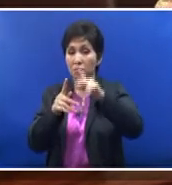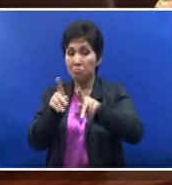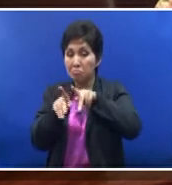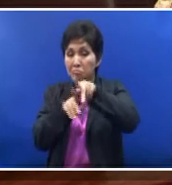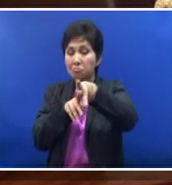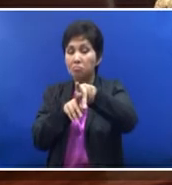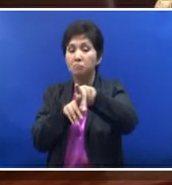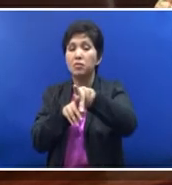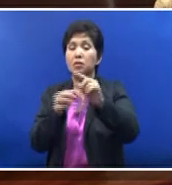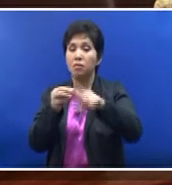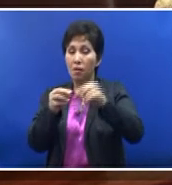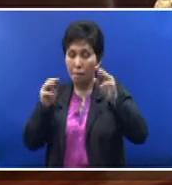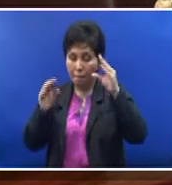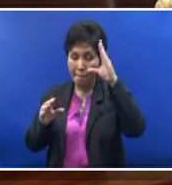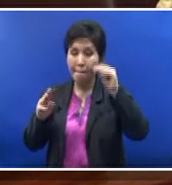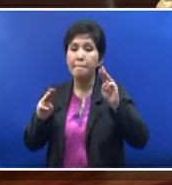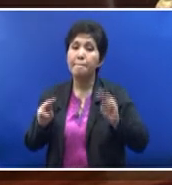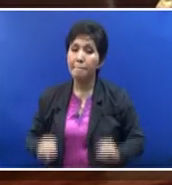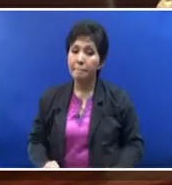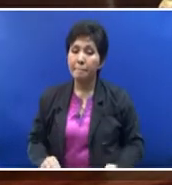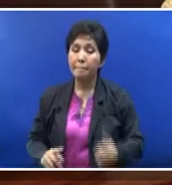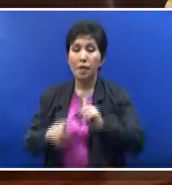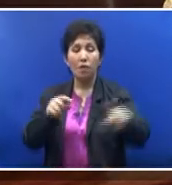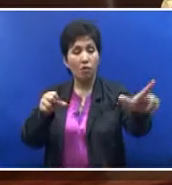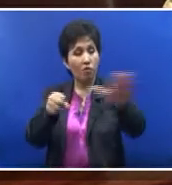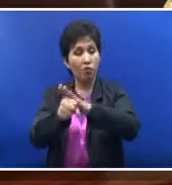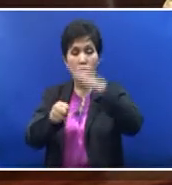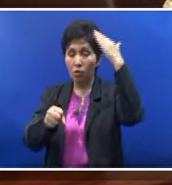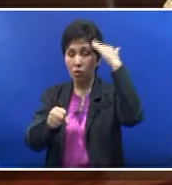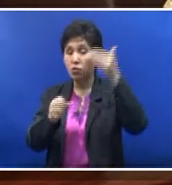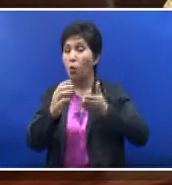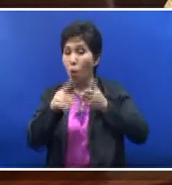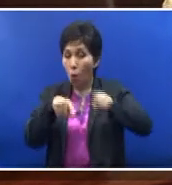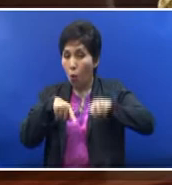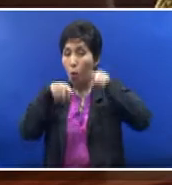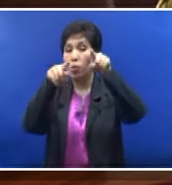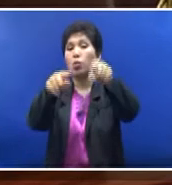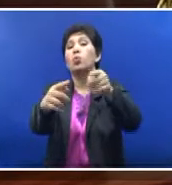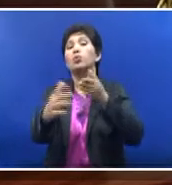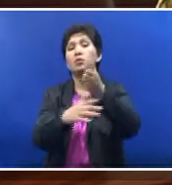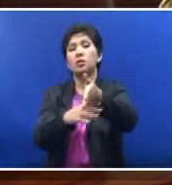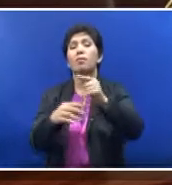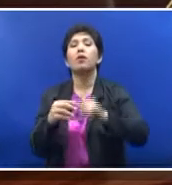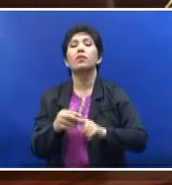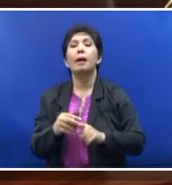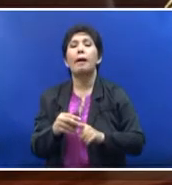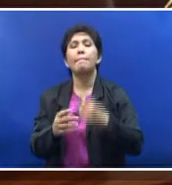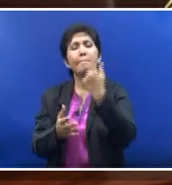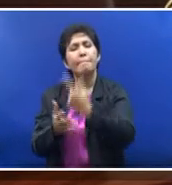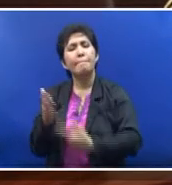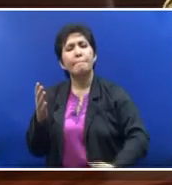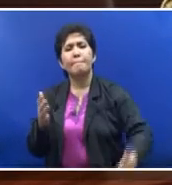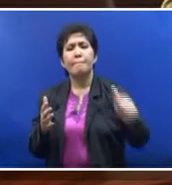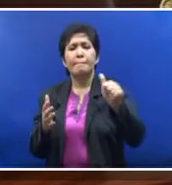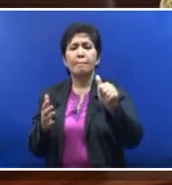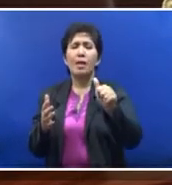human being. But the scope of knowledge that you are going to go through is about the mind, the action,